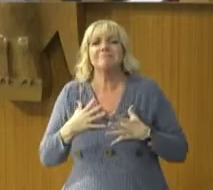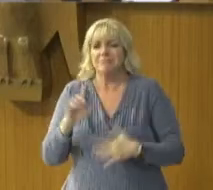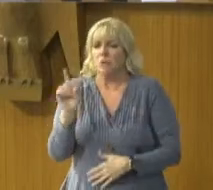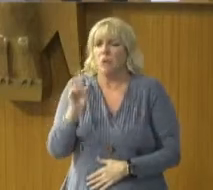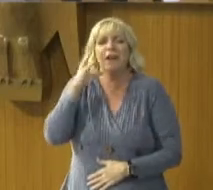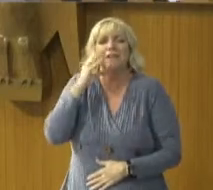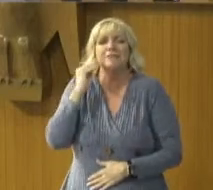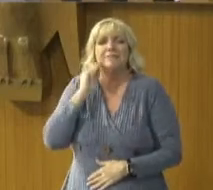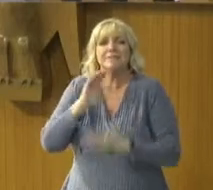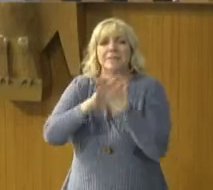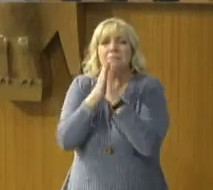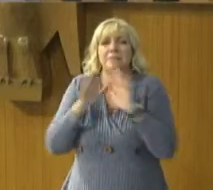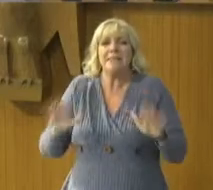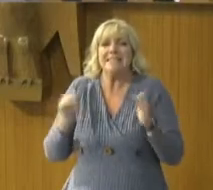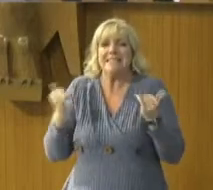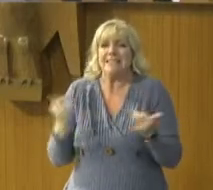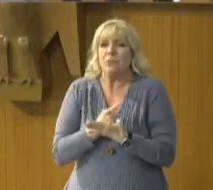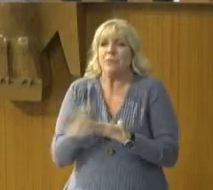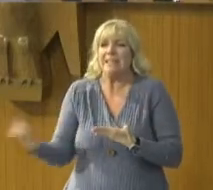peace this week?